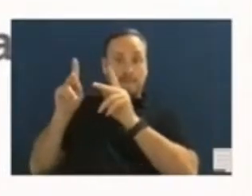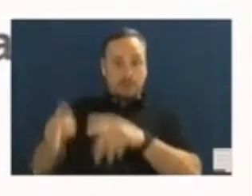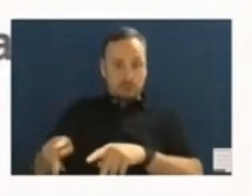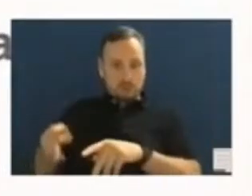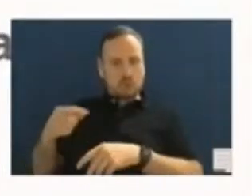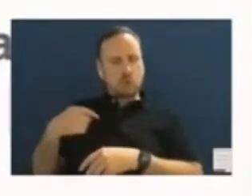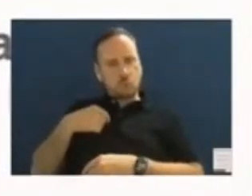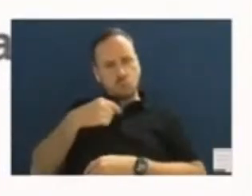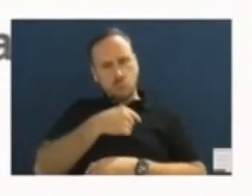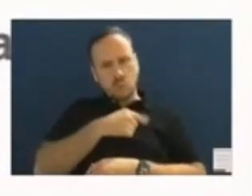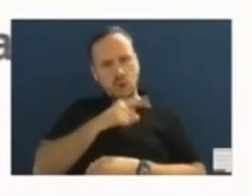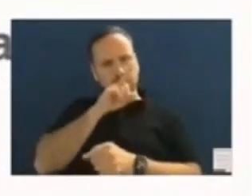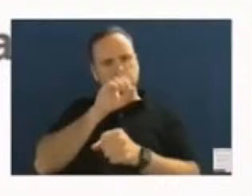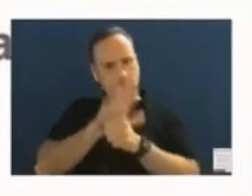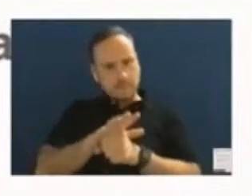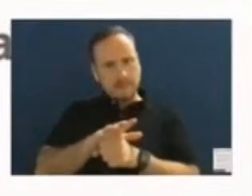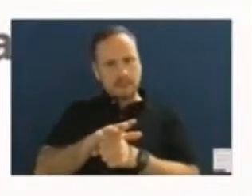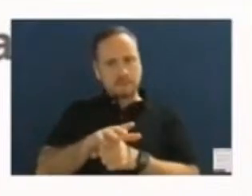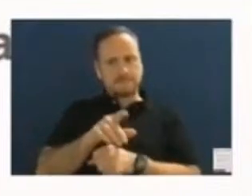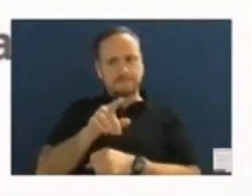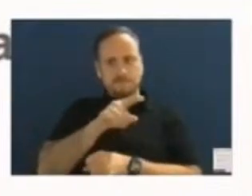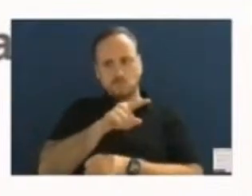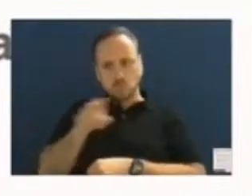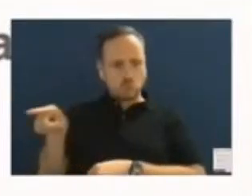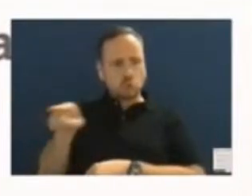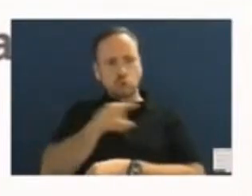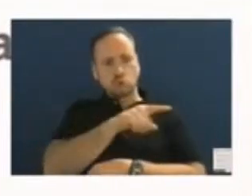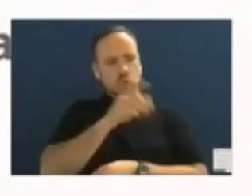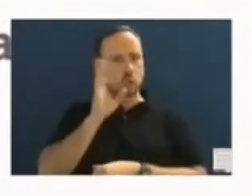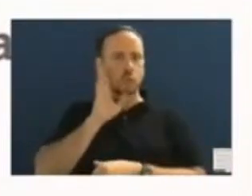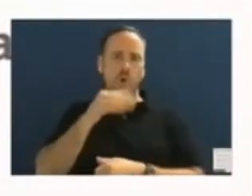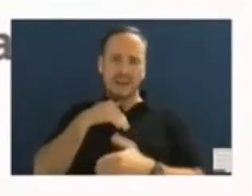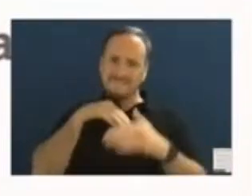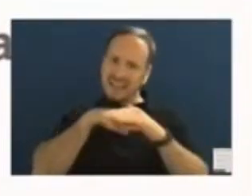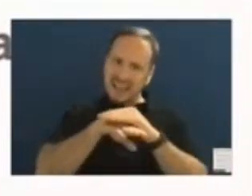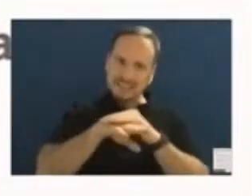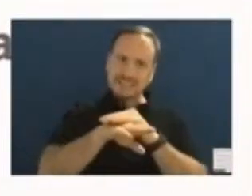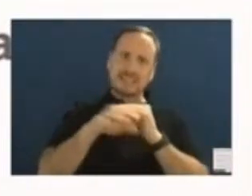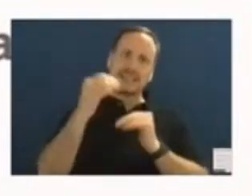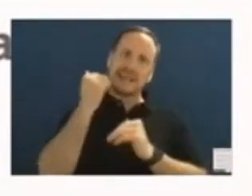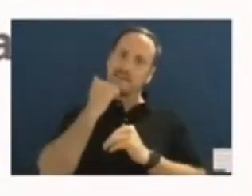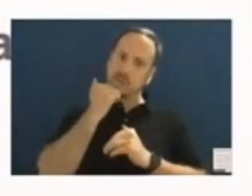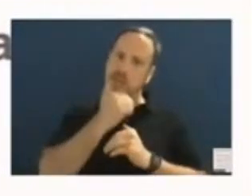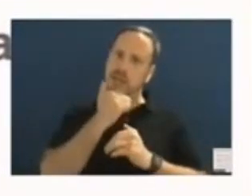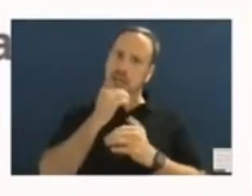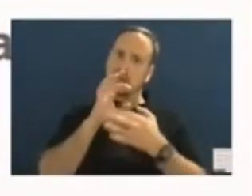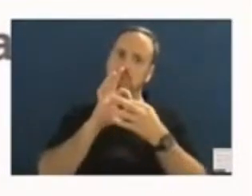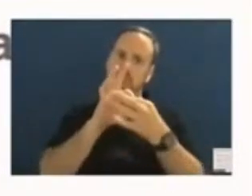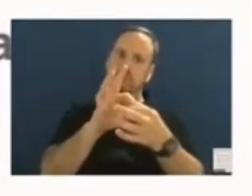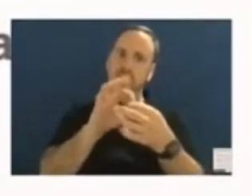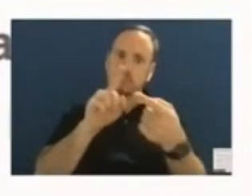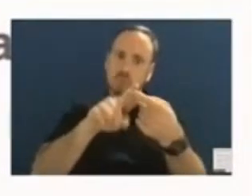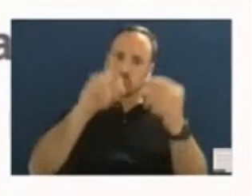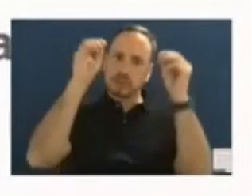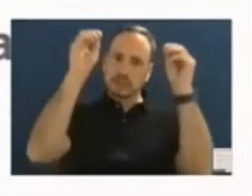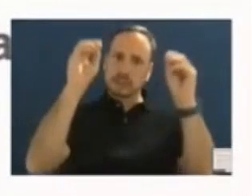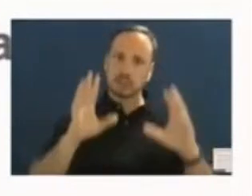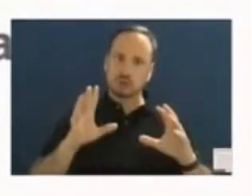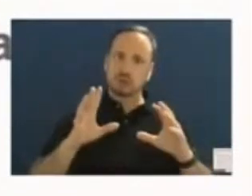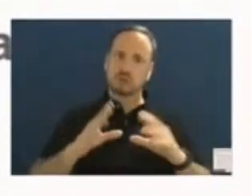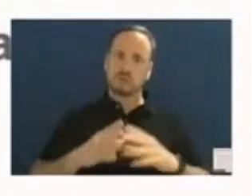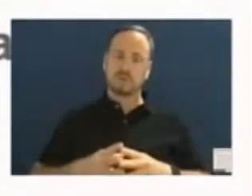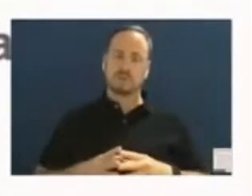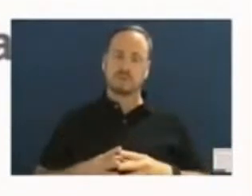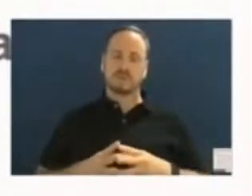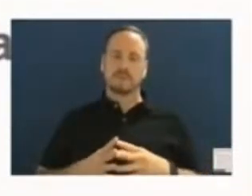making sure that you will have direct access every single day to your teachers. I do want to name and acknowledge, though, is that we will